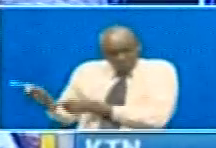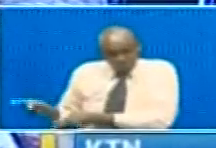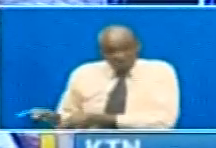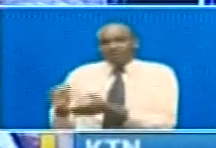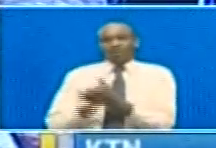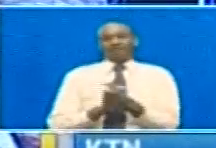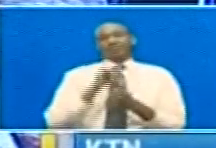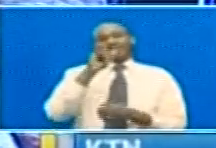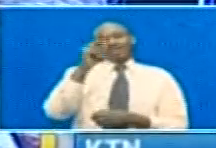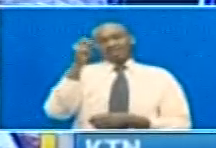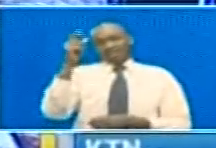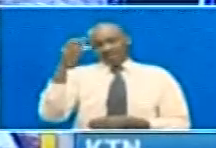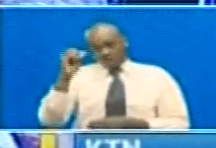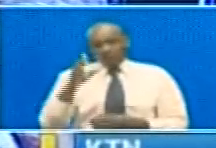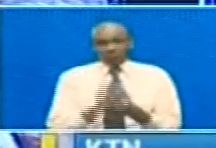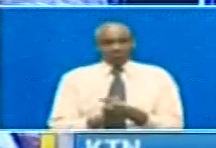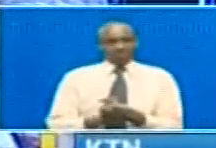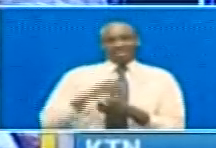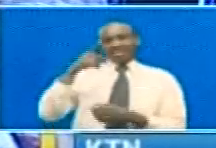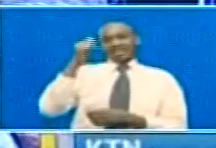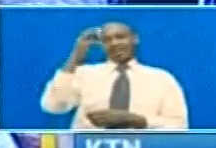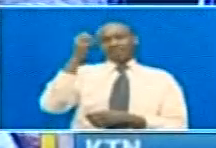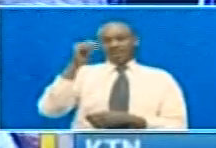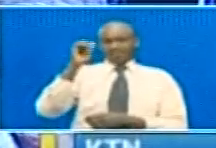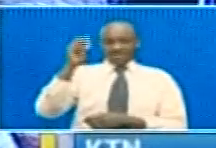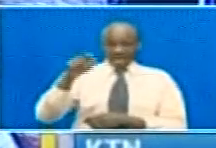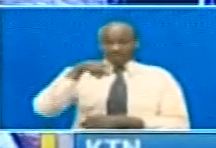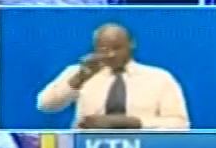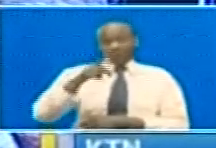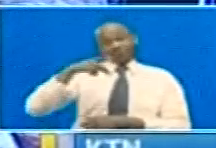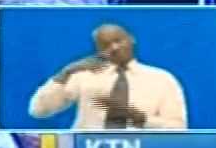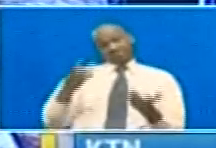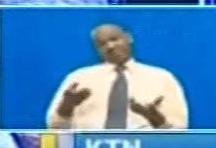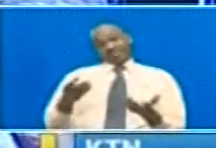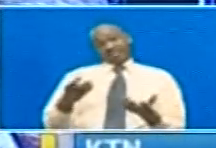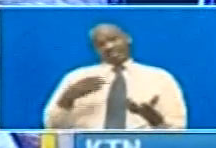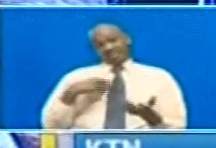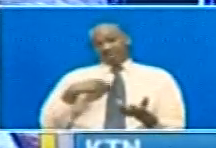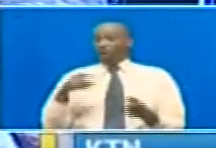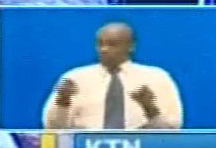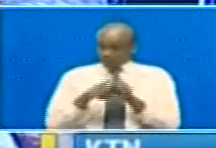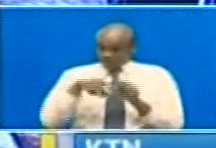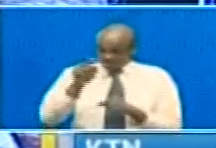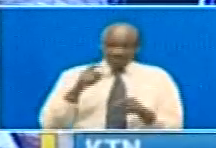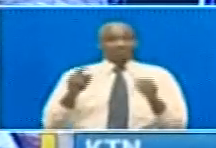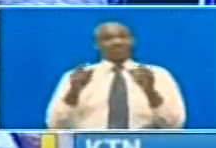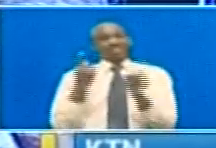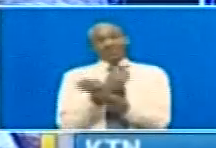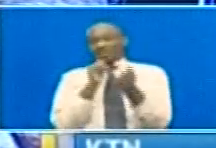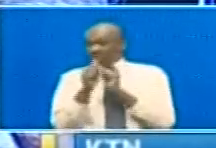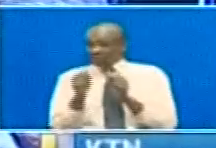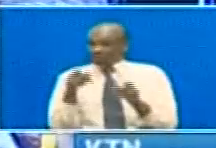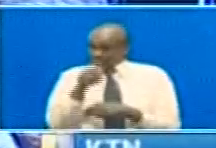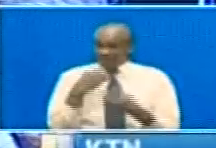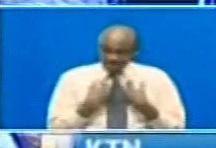have Mutia Iringo, Francis Kimemia. Both men have served as the principal secretaries in the Internal Security and Provincial Administration. And then, of